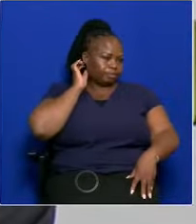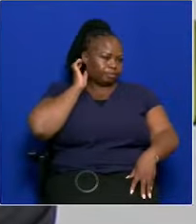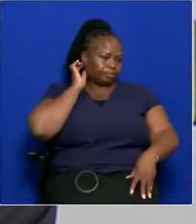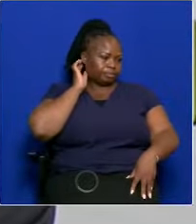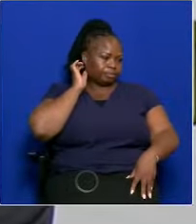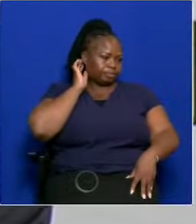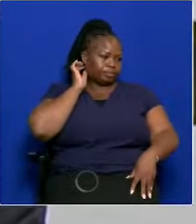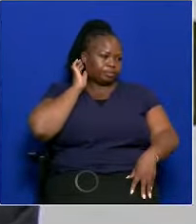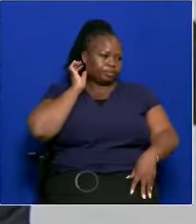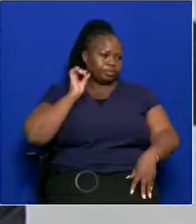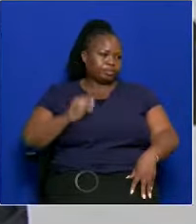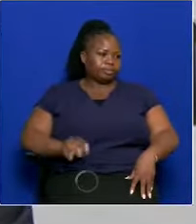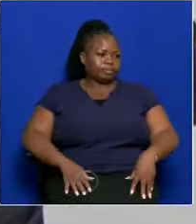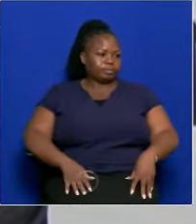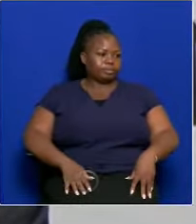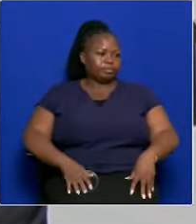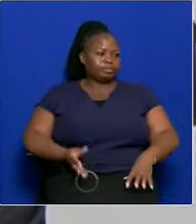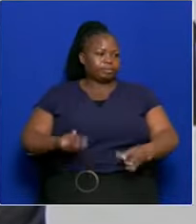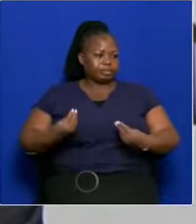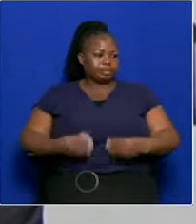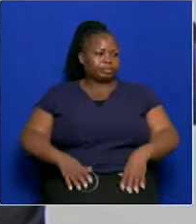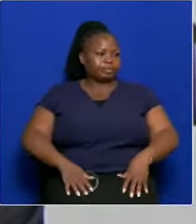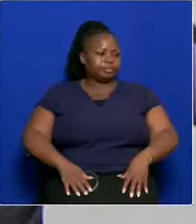I'm there. So